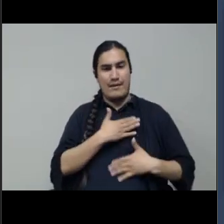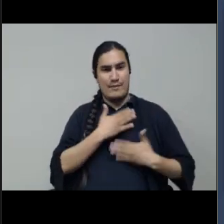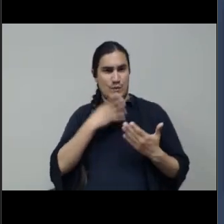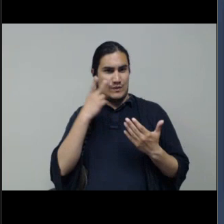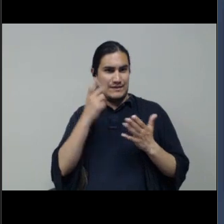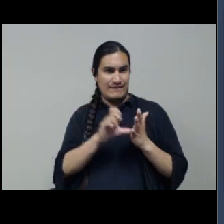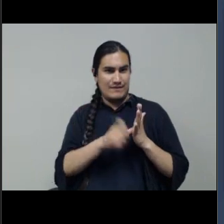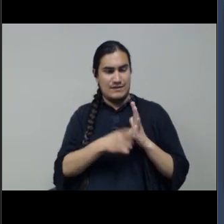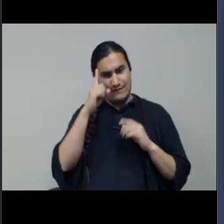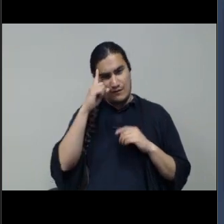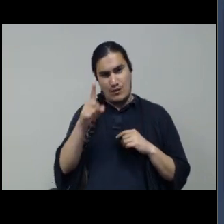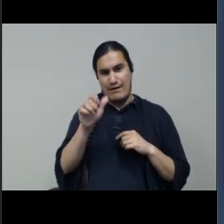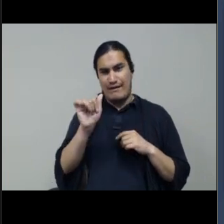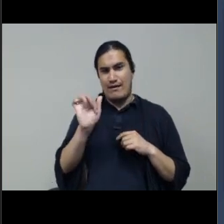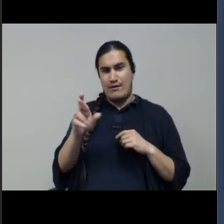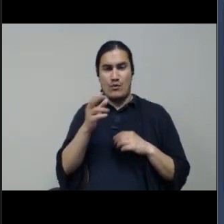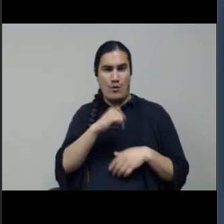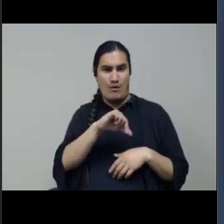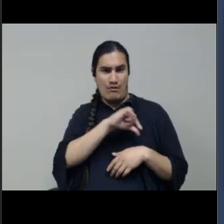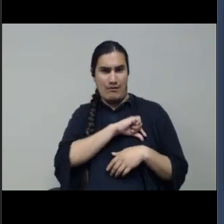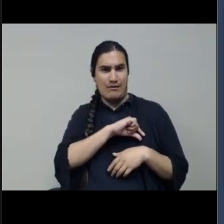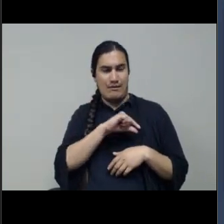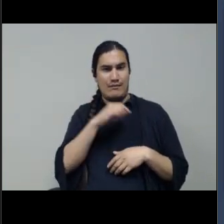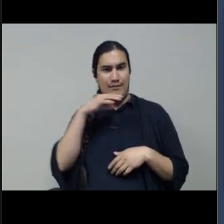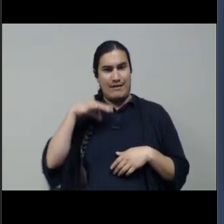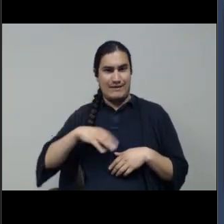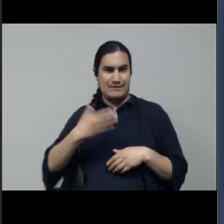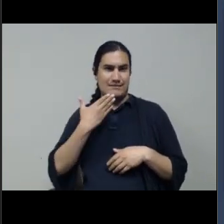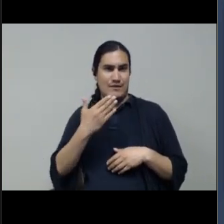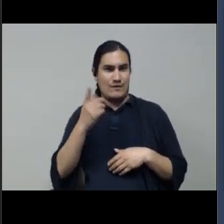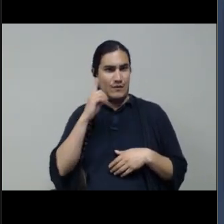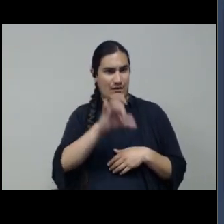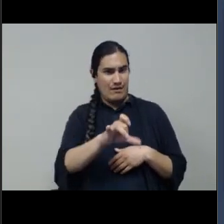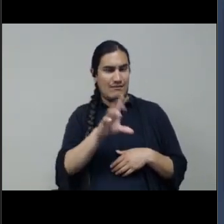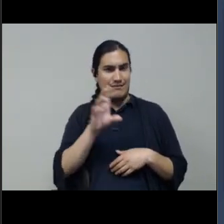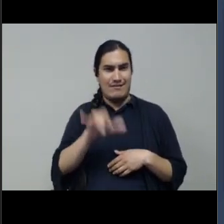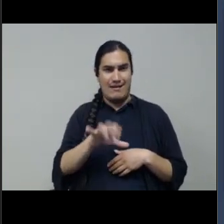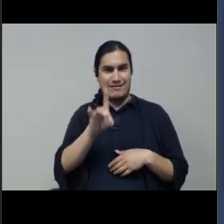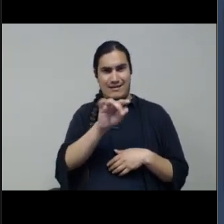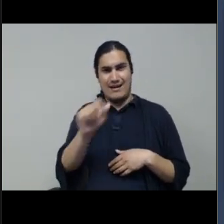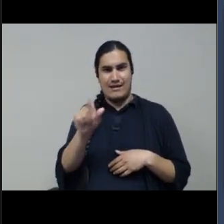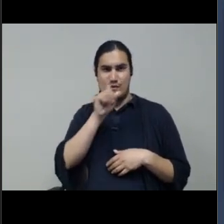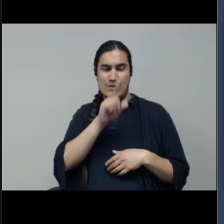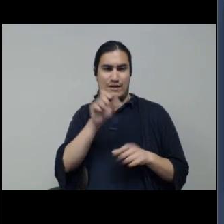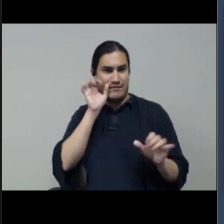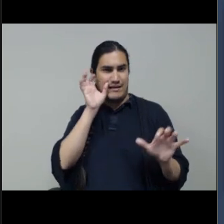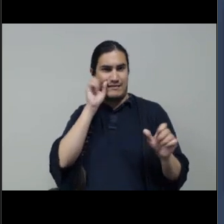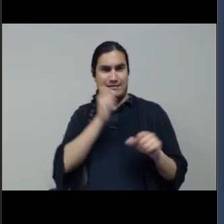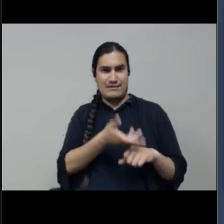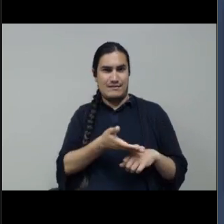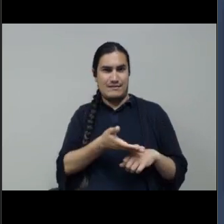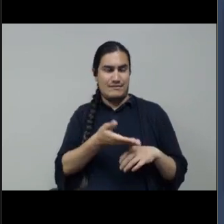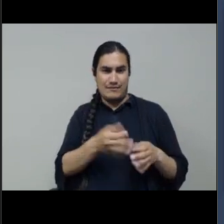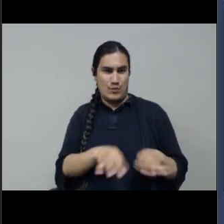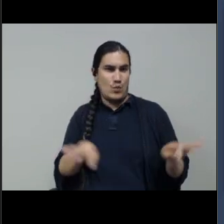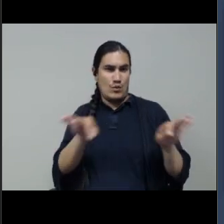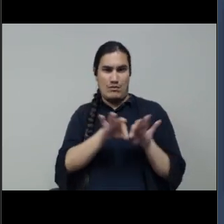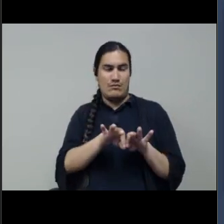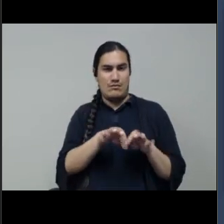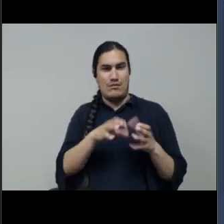quality benefits. It's highlighted here as well. So thank you. That data is incredibly important. I'll never know as much